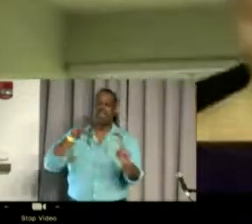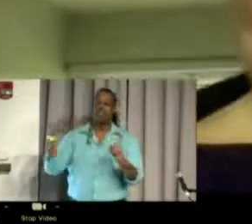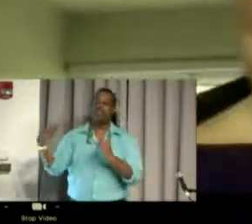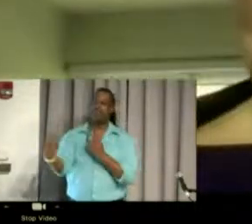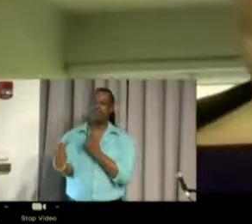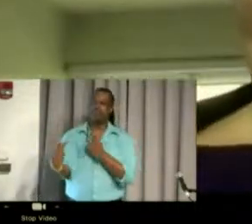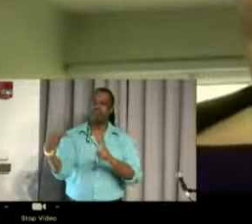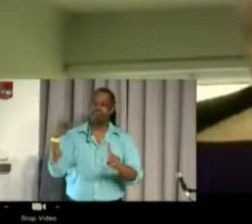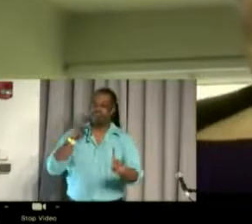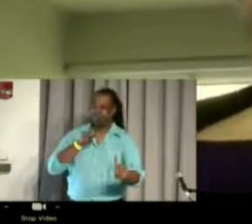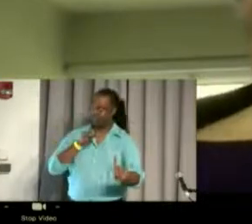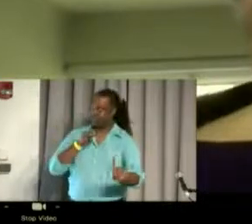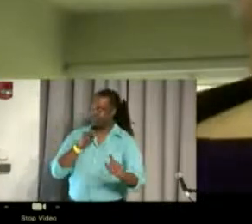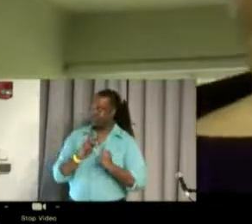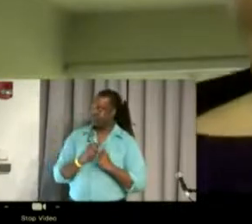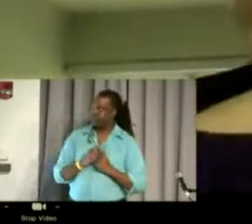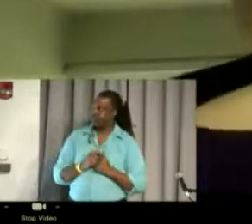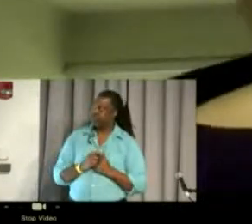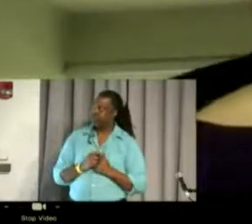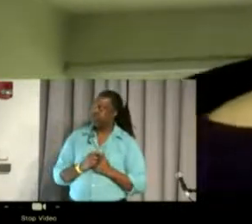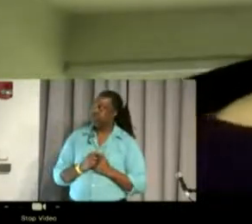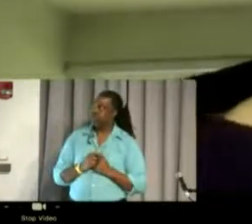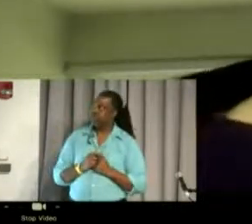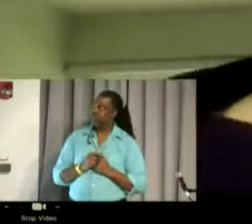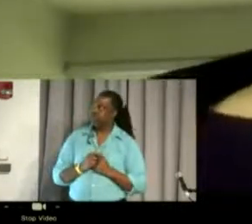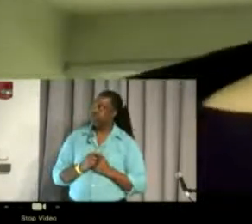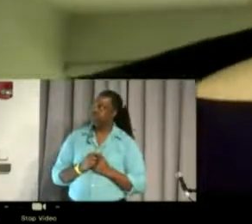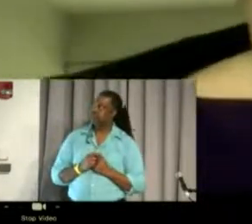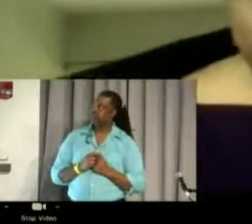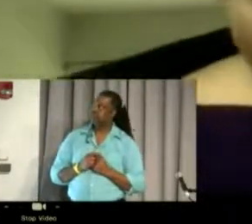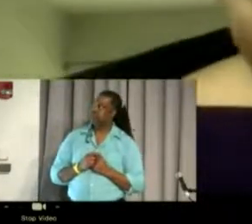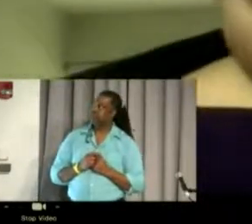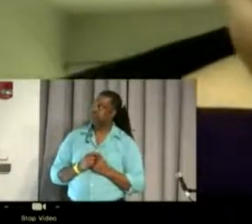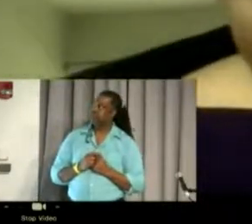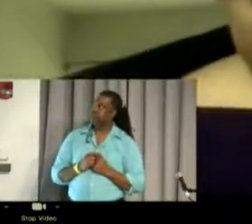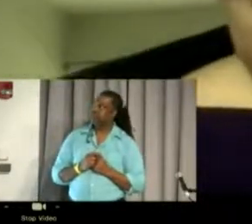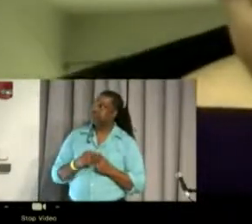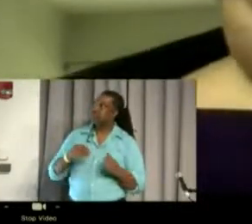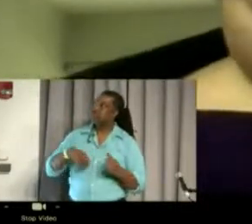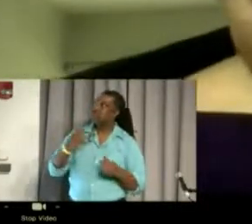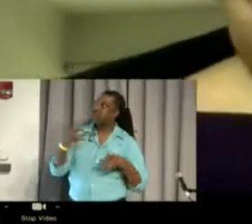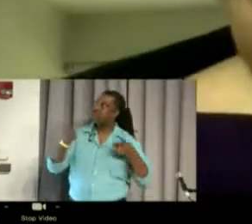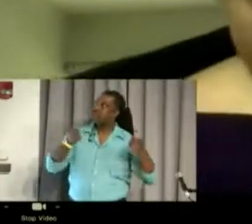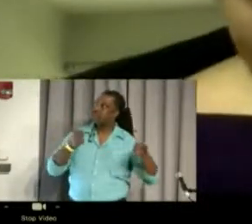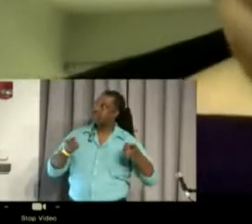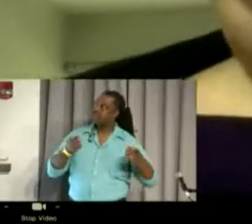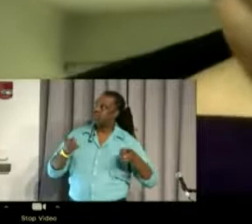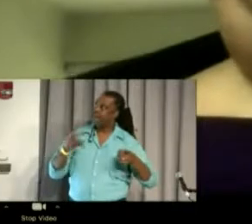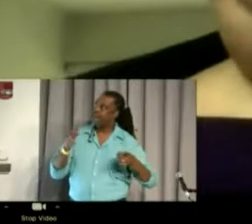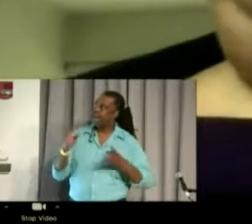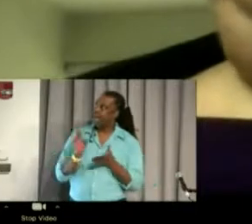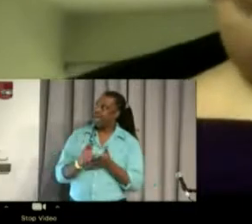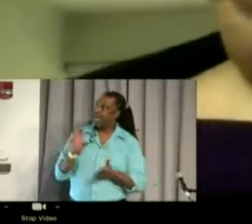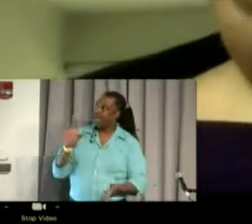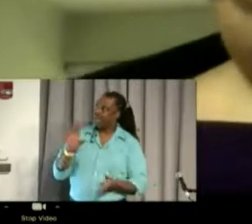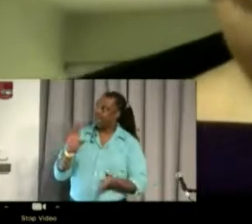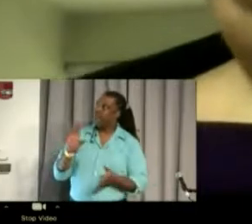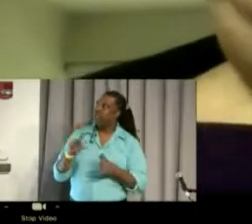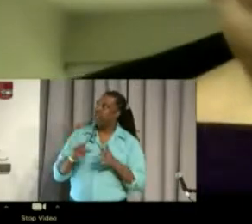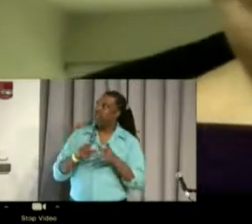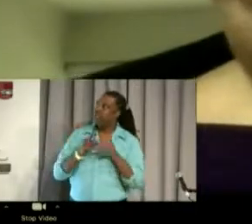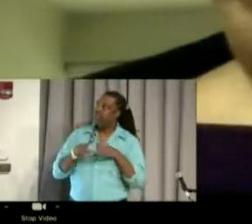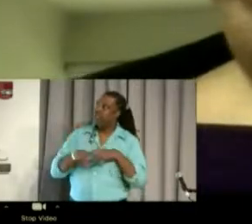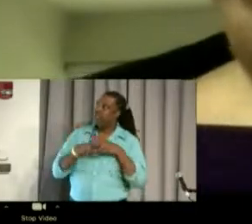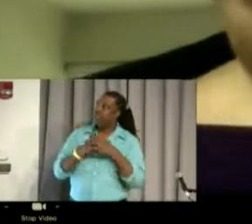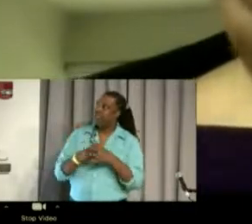political, epidemiological, environmental. White supremacy and capitalism joined from the beginning to